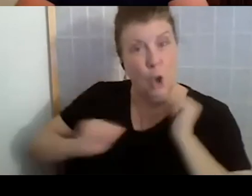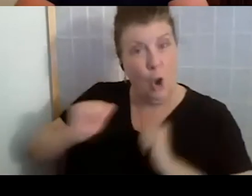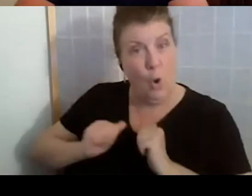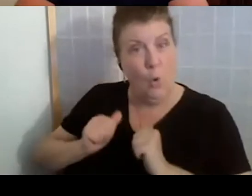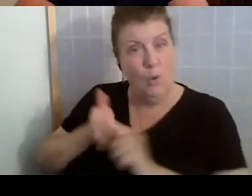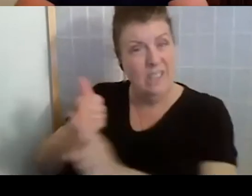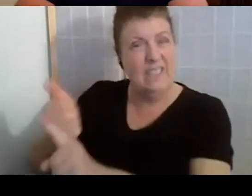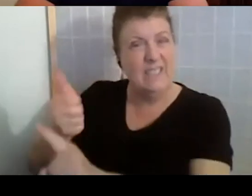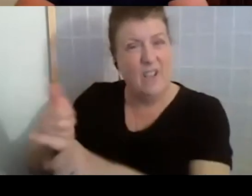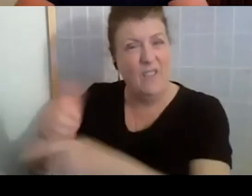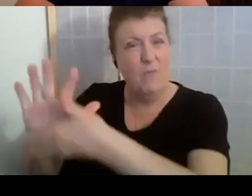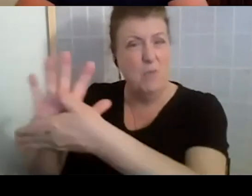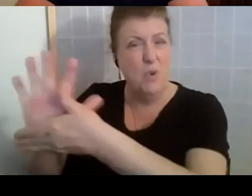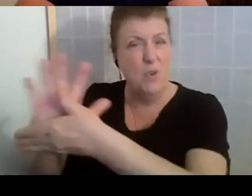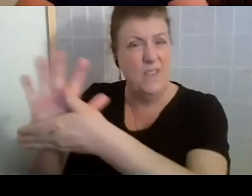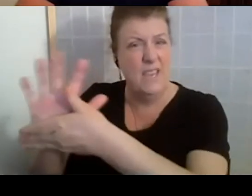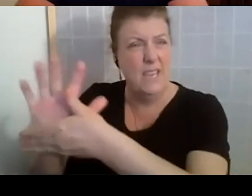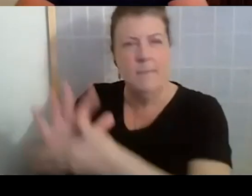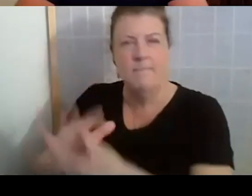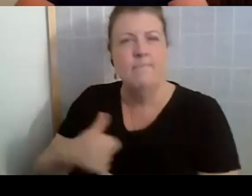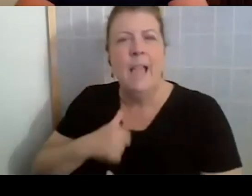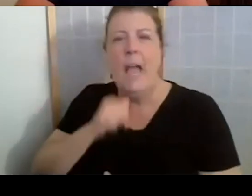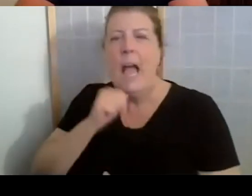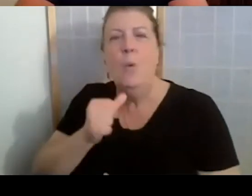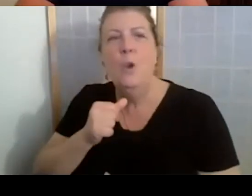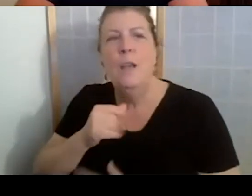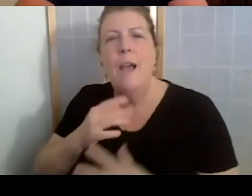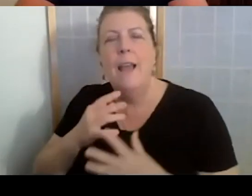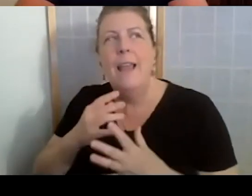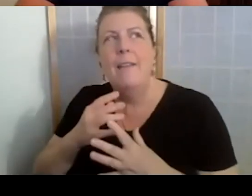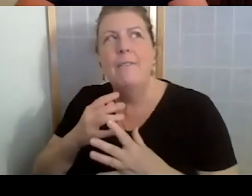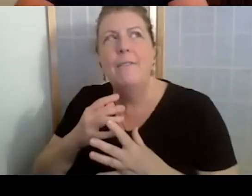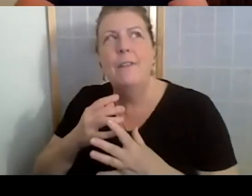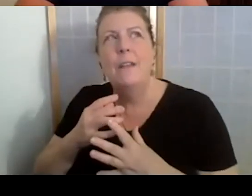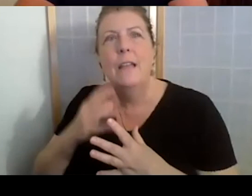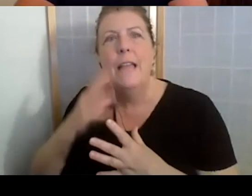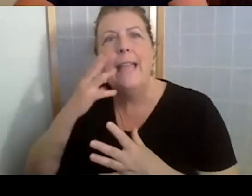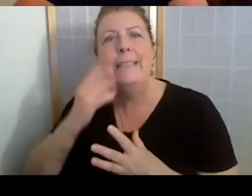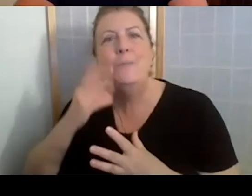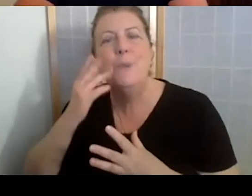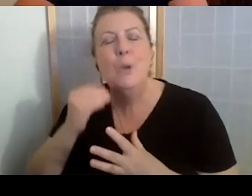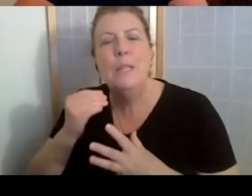got the sort of discomfort, the important discomfort that I got